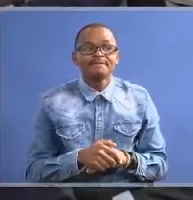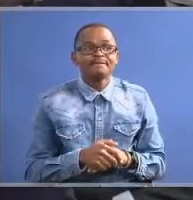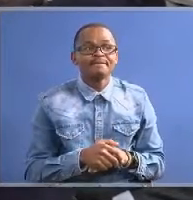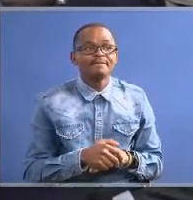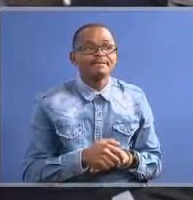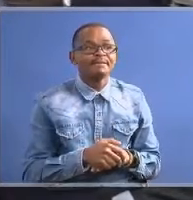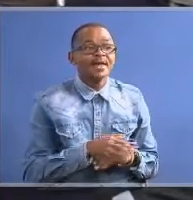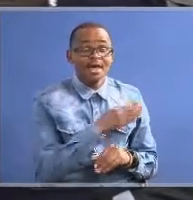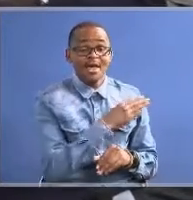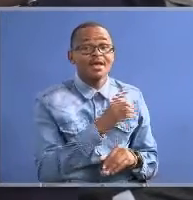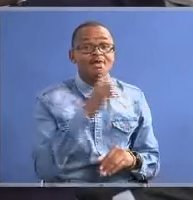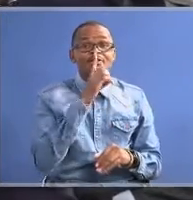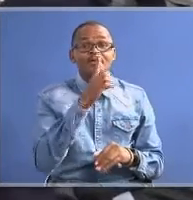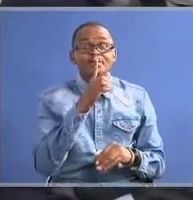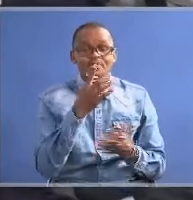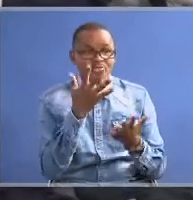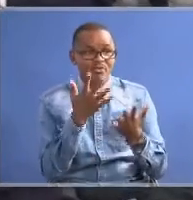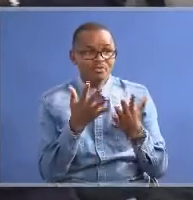And so,